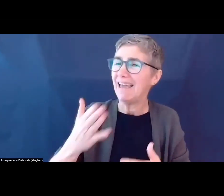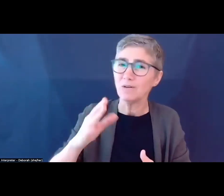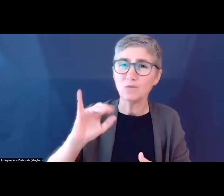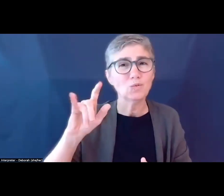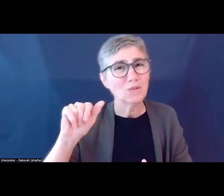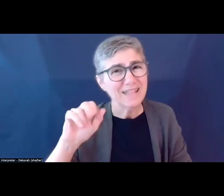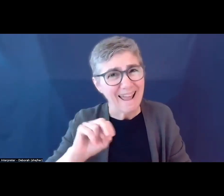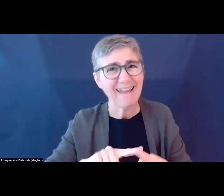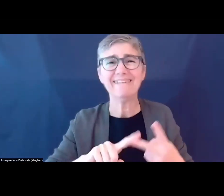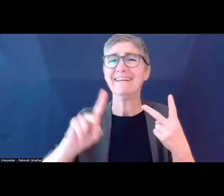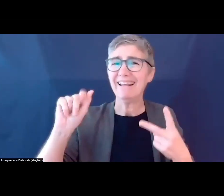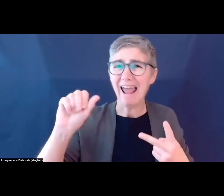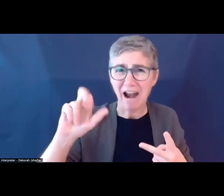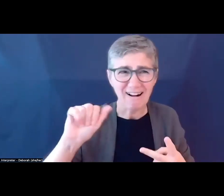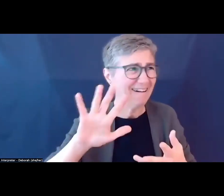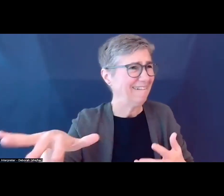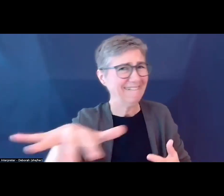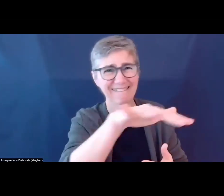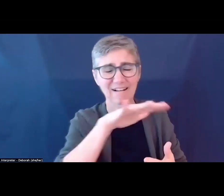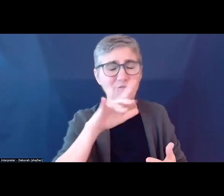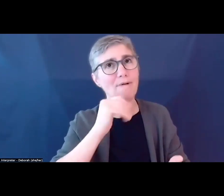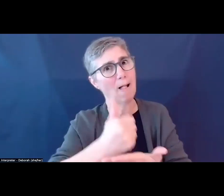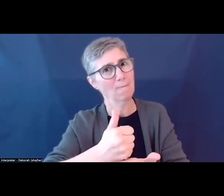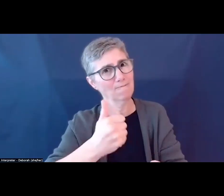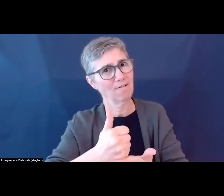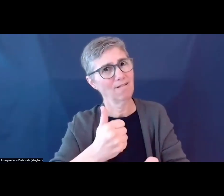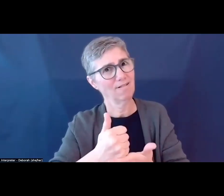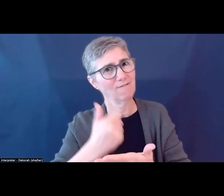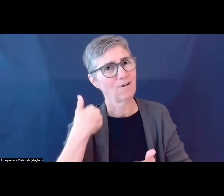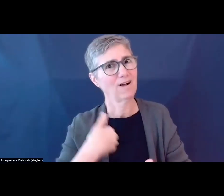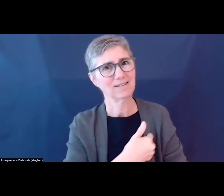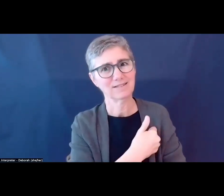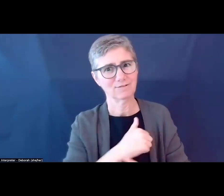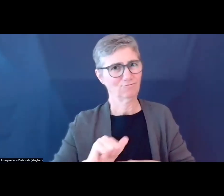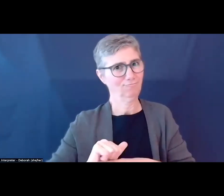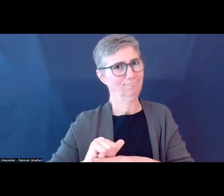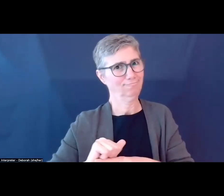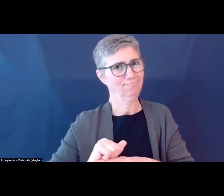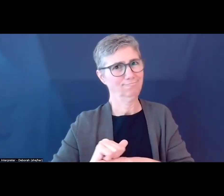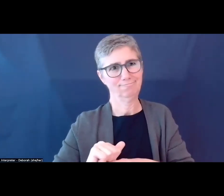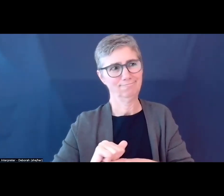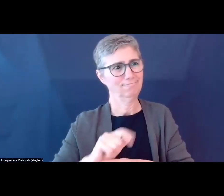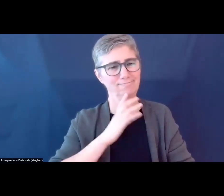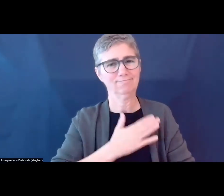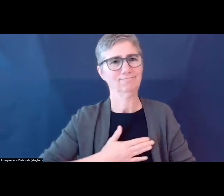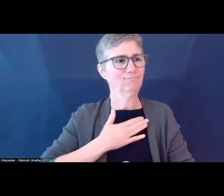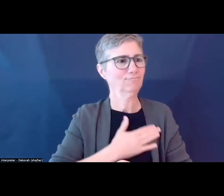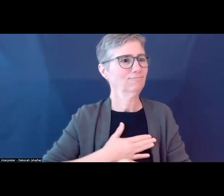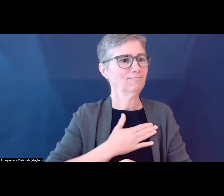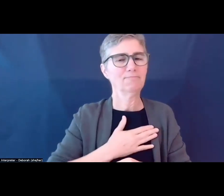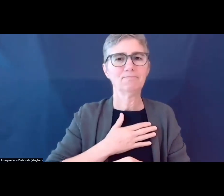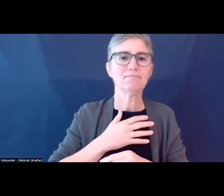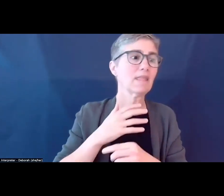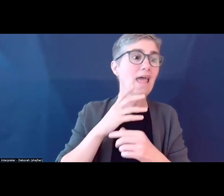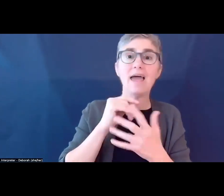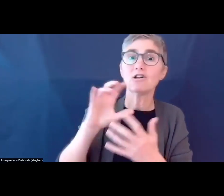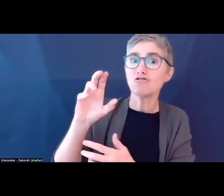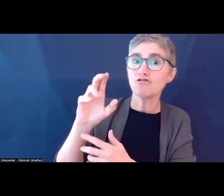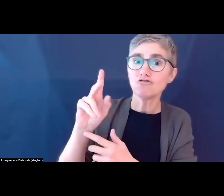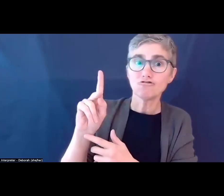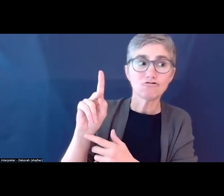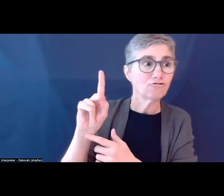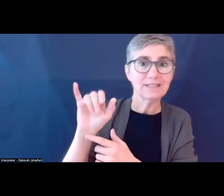entire OIM crew that were very helpful to us during this process. And Kristen has said a lot, and